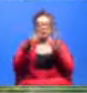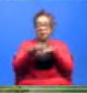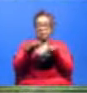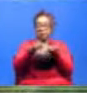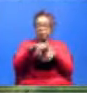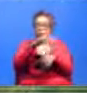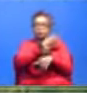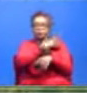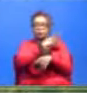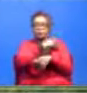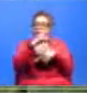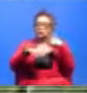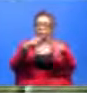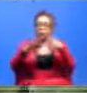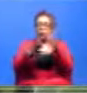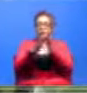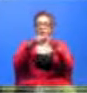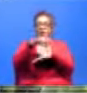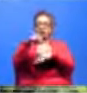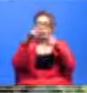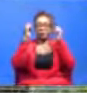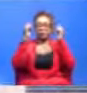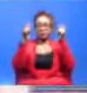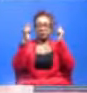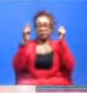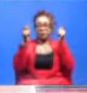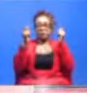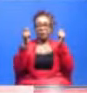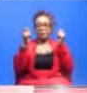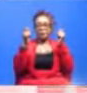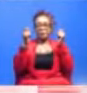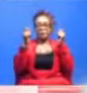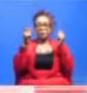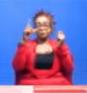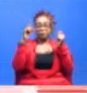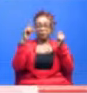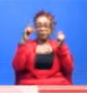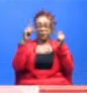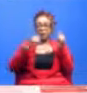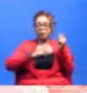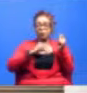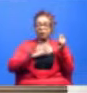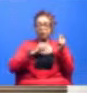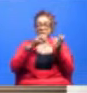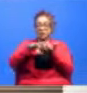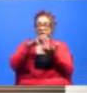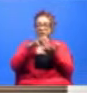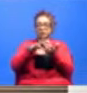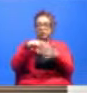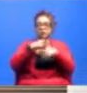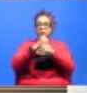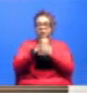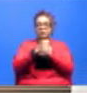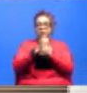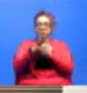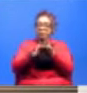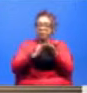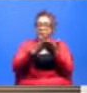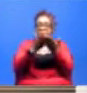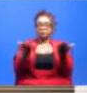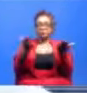doctors continue with the nationwide strike. In Mombasa, pneumonia cases have seen 10 babies admitted and